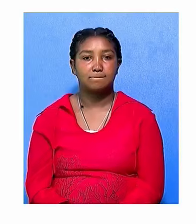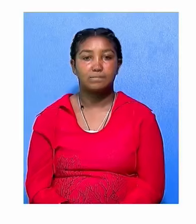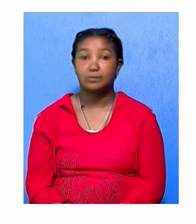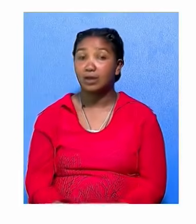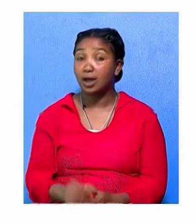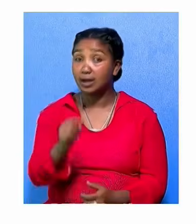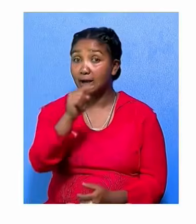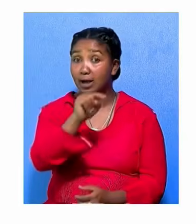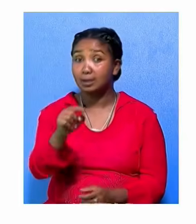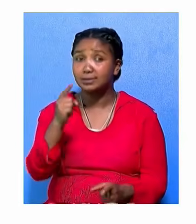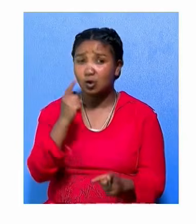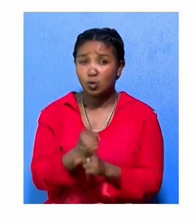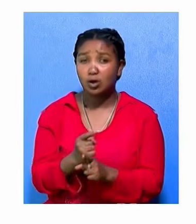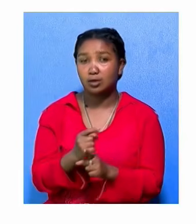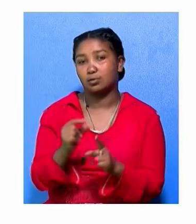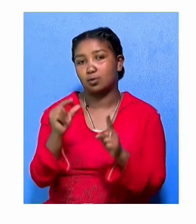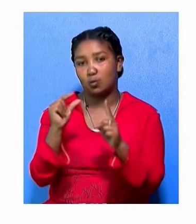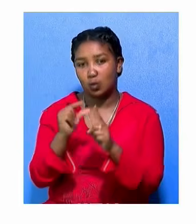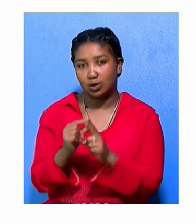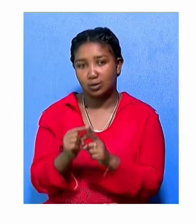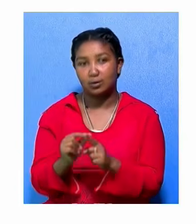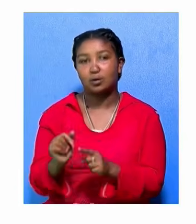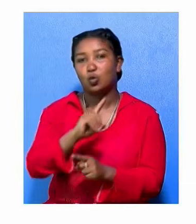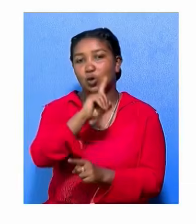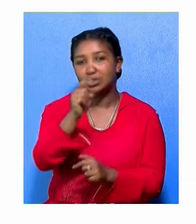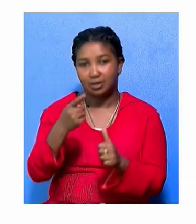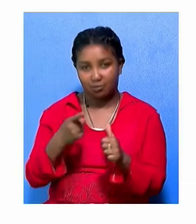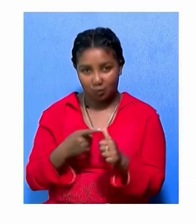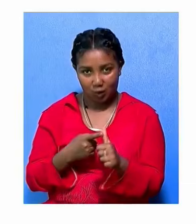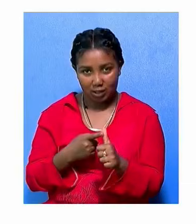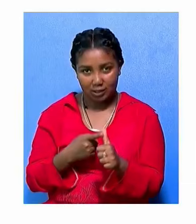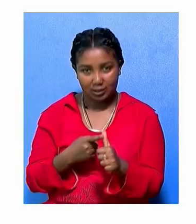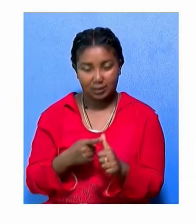Underline the correct word. Question number 1.